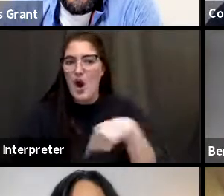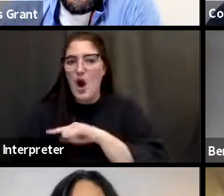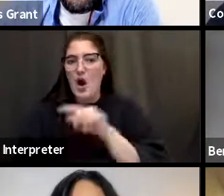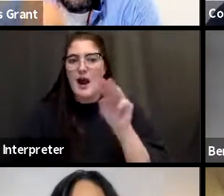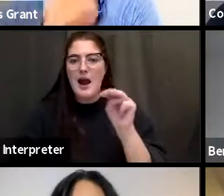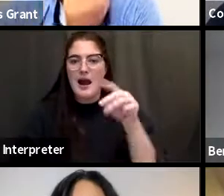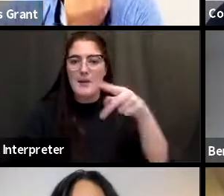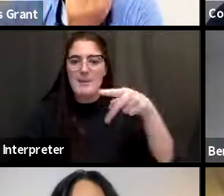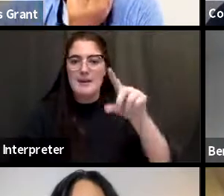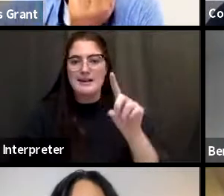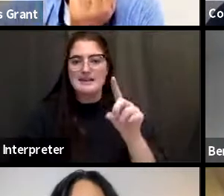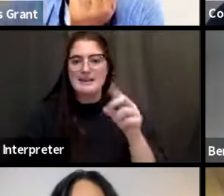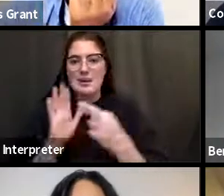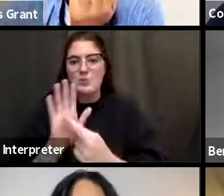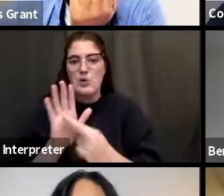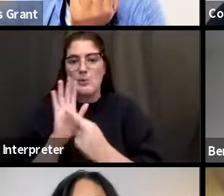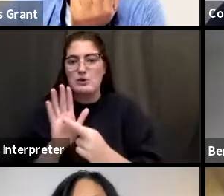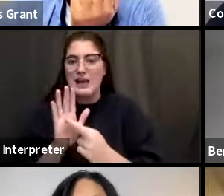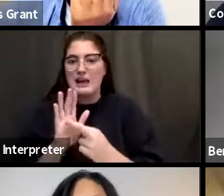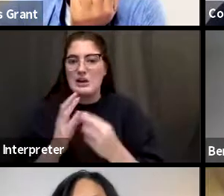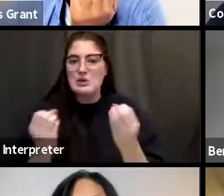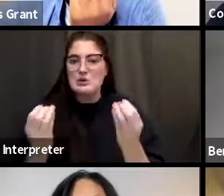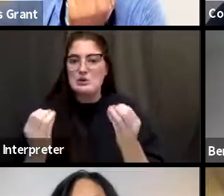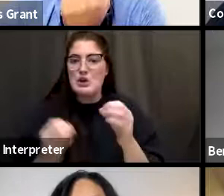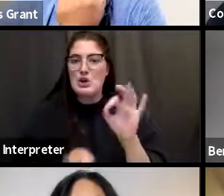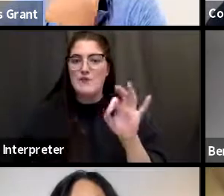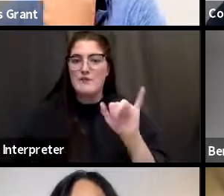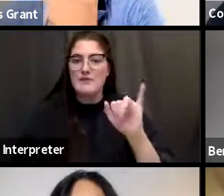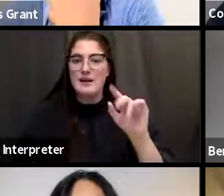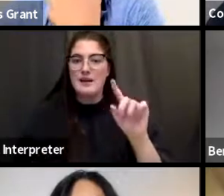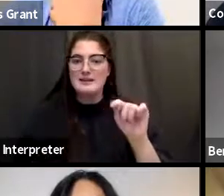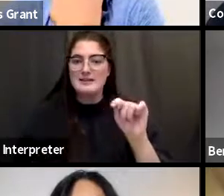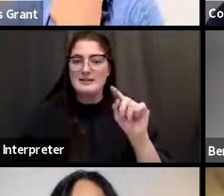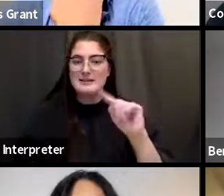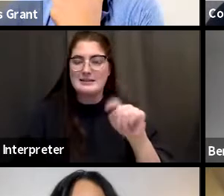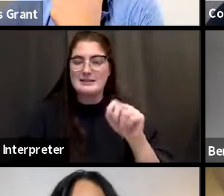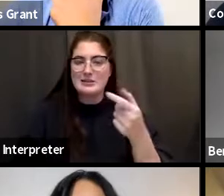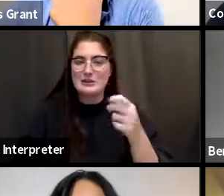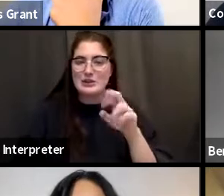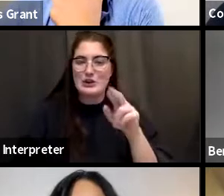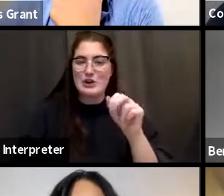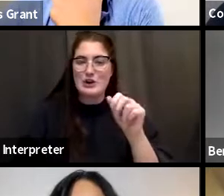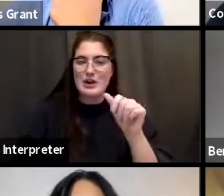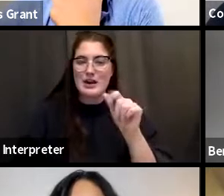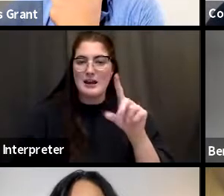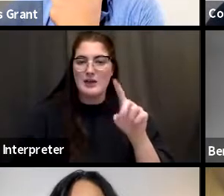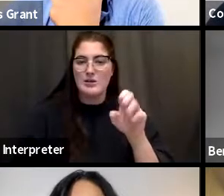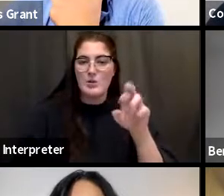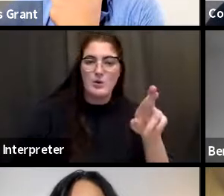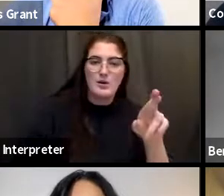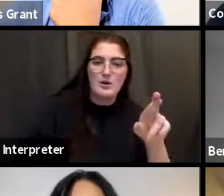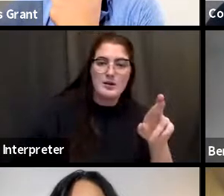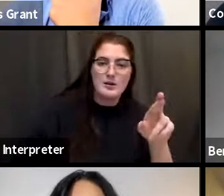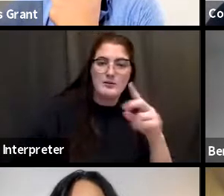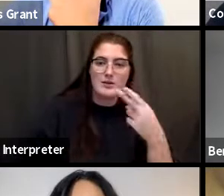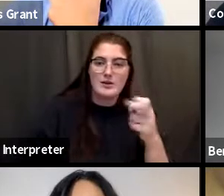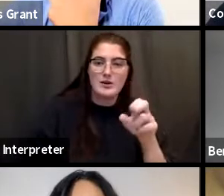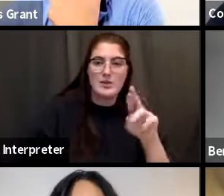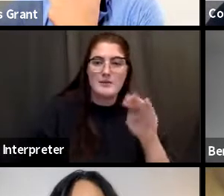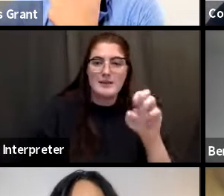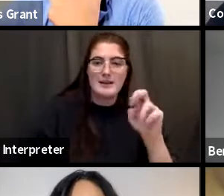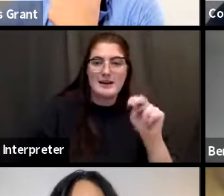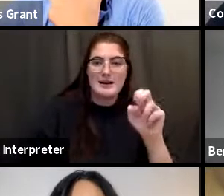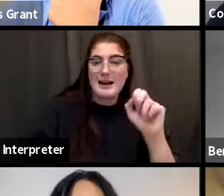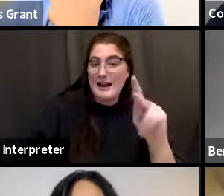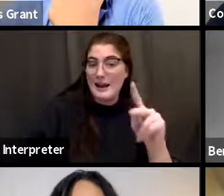MPD representatives. So Commander Fitzgerald or Captain Herbernack, if you want to take that one. I'll take it, but what building is he